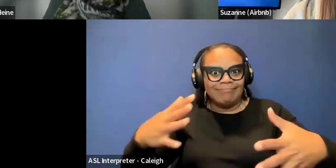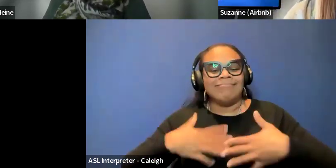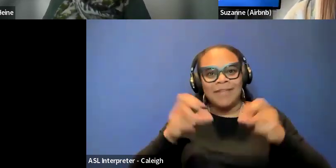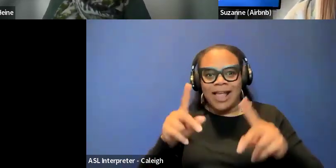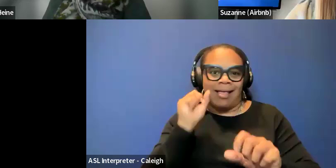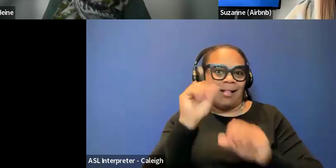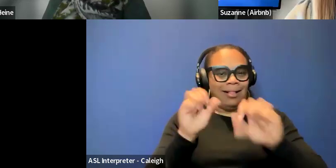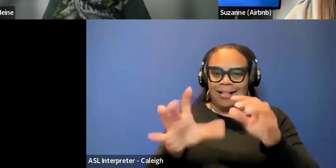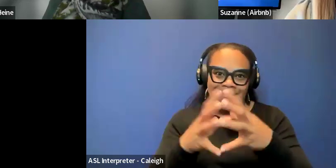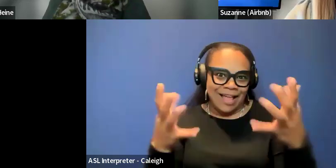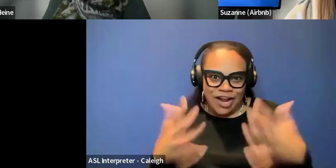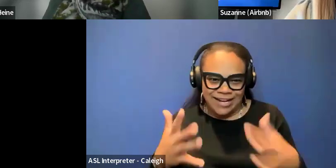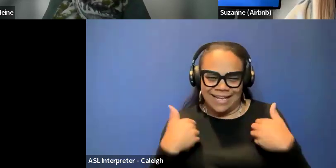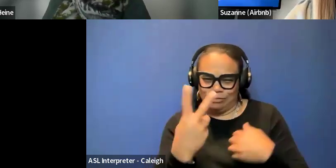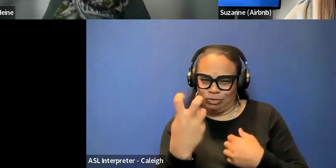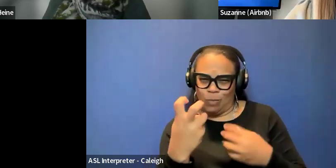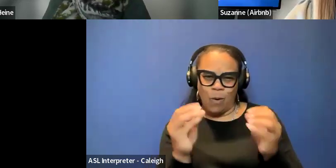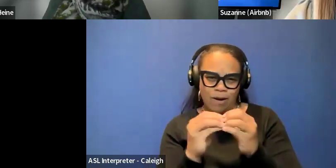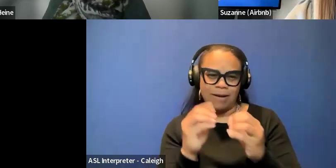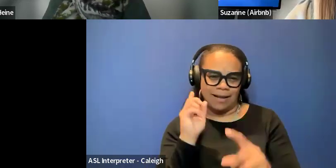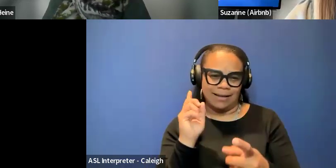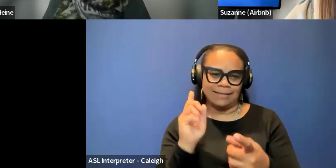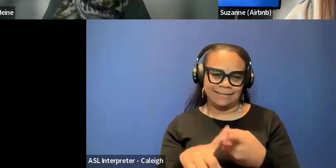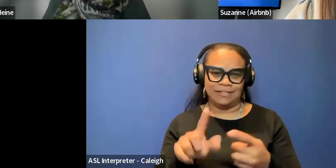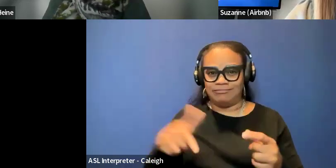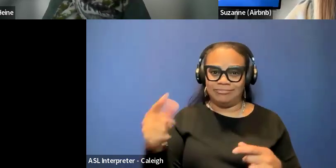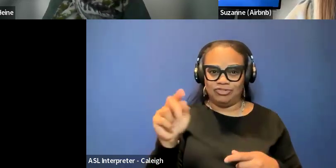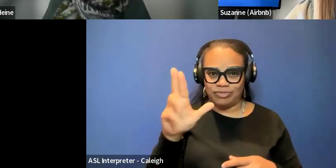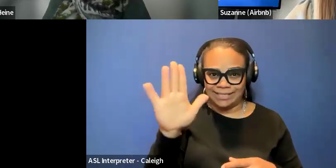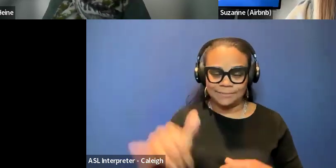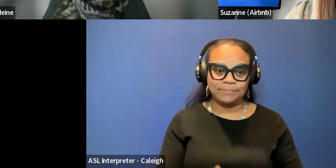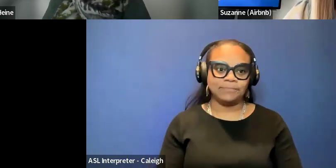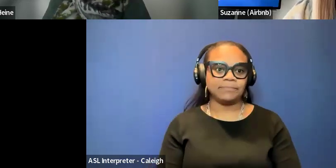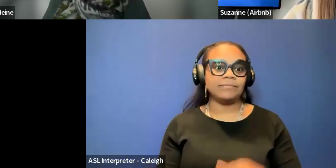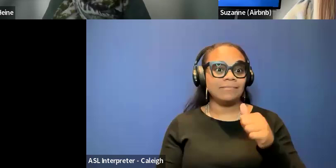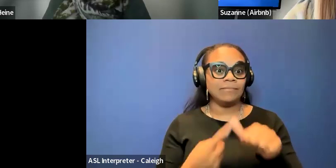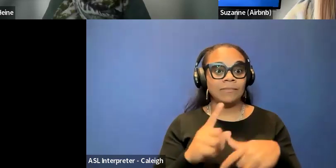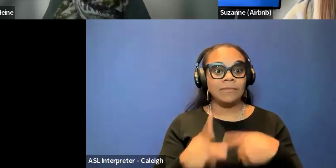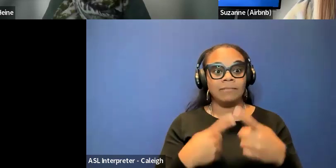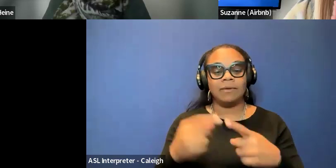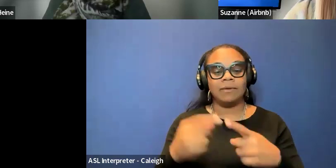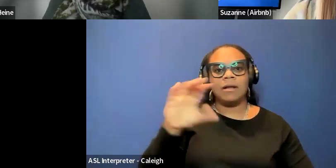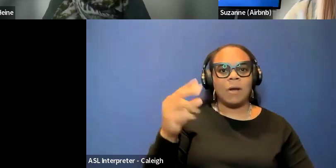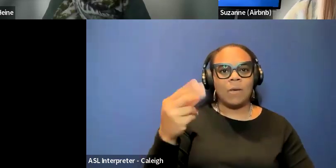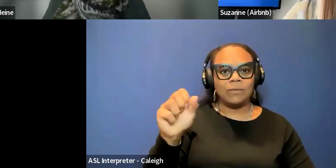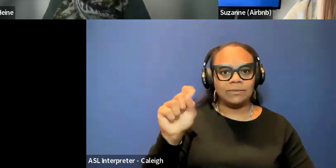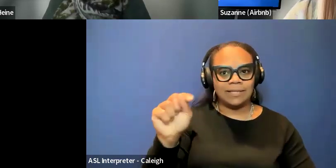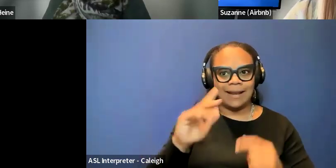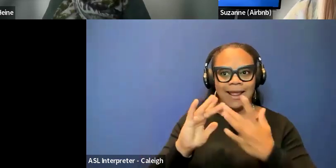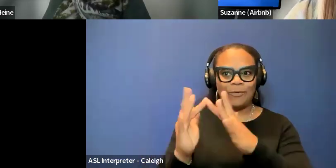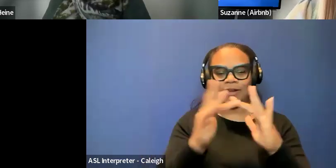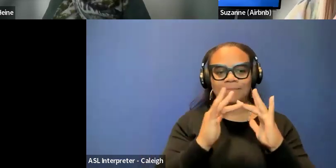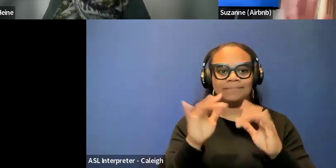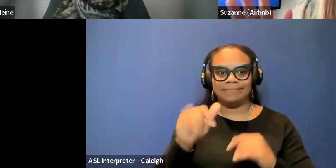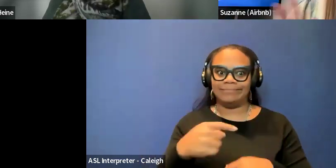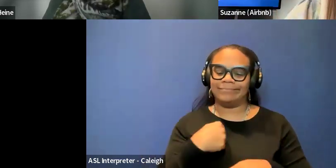lot already. There's 2 more things I want to cover before we move on to Tracy. And the first is around our co-host network. So this is something that